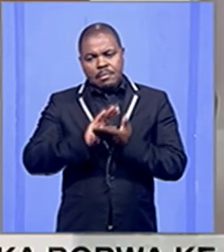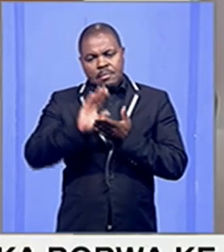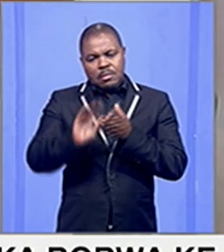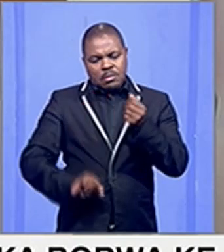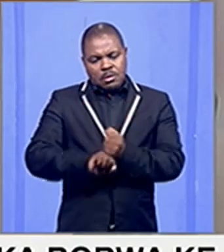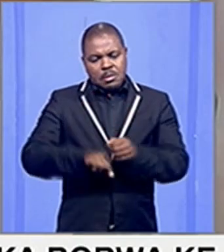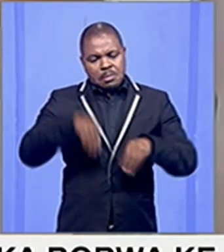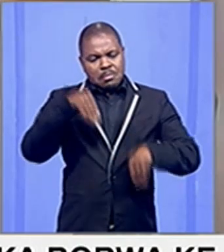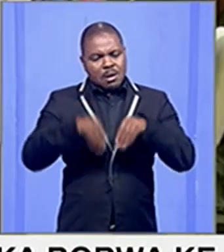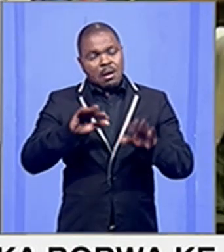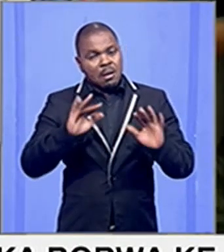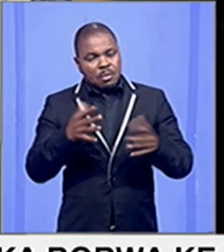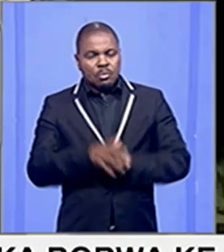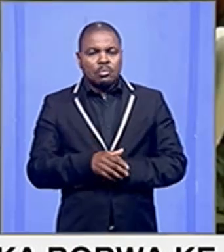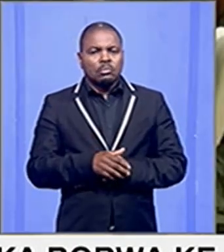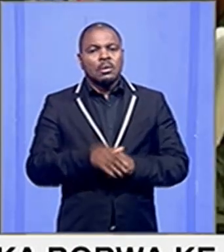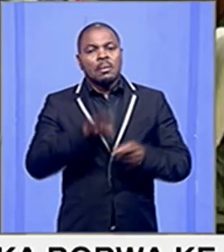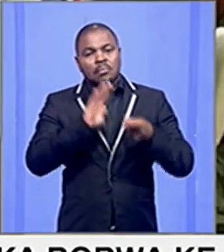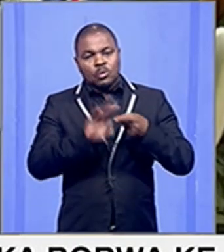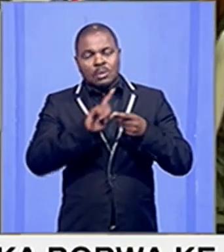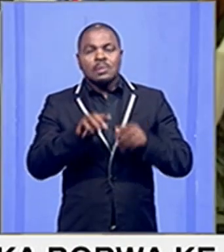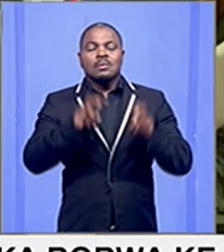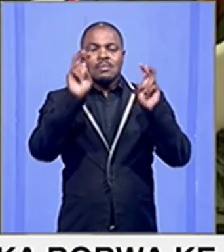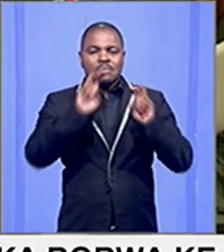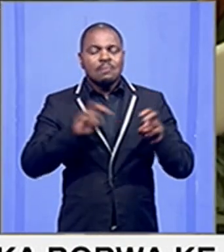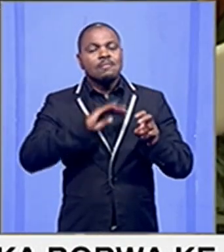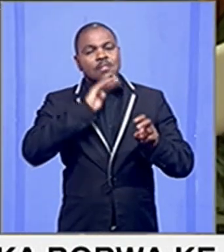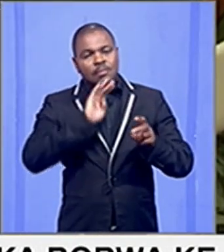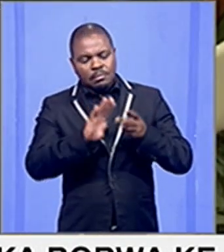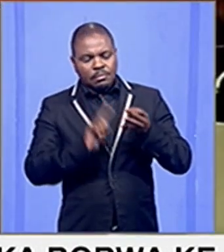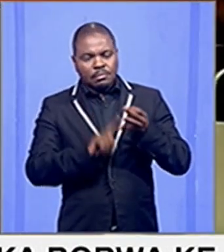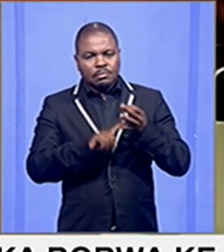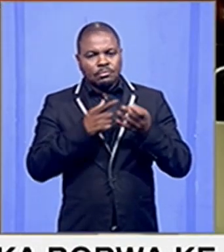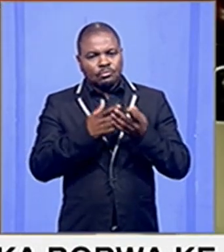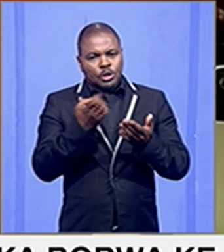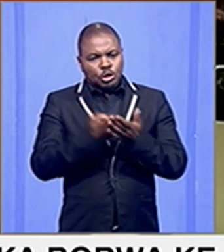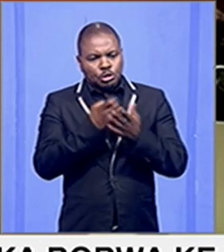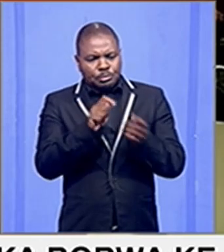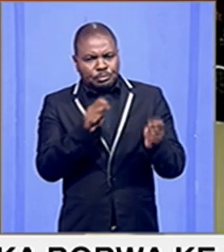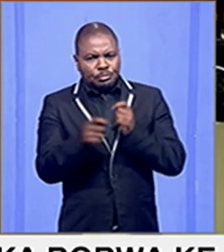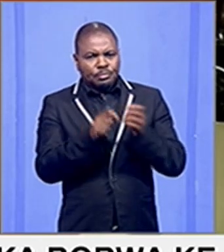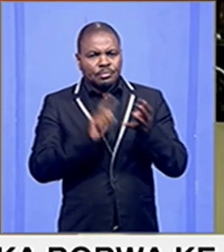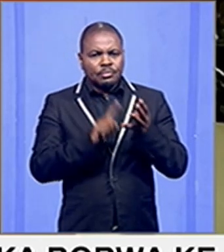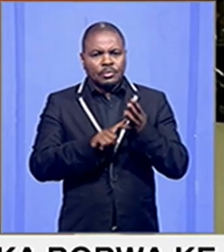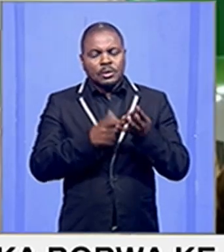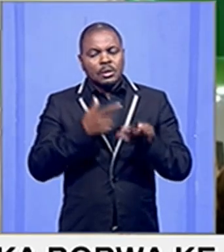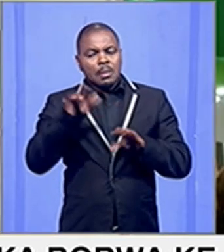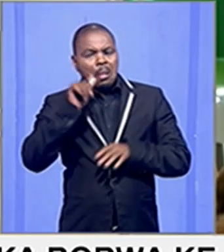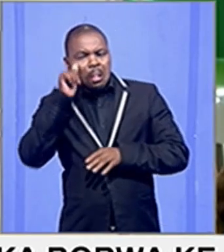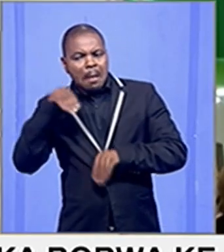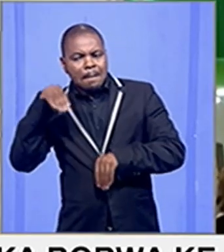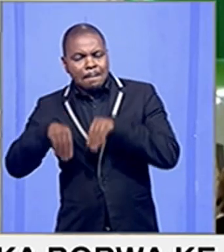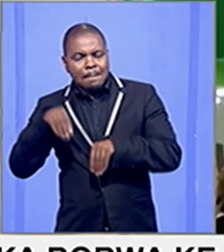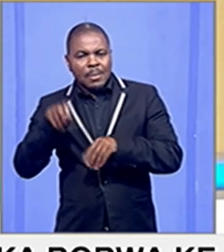merafo. Ona o kenyeletsa ho ba le phepelo e lekaneng ya energy, ho potlakisa diphetoho tsa moruo, ho rafsha ka ho se molaong le ho